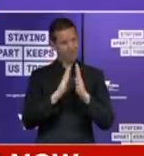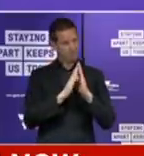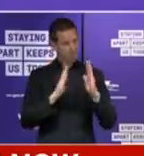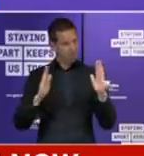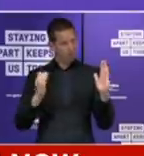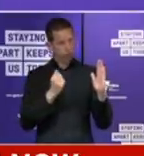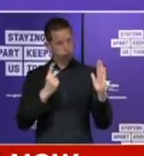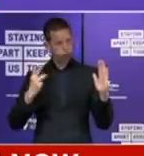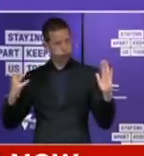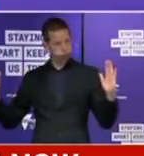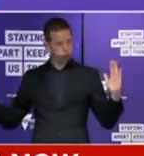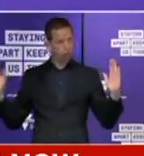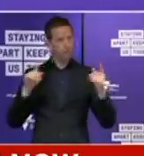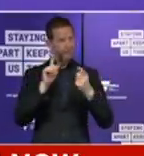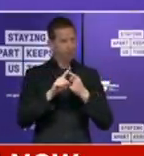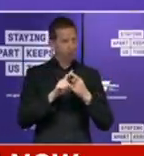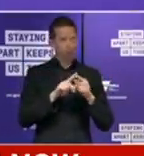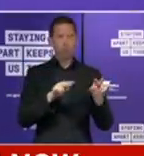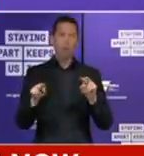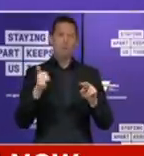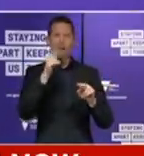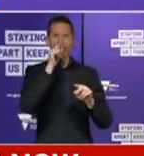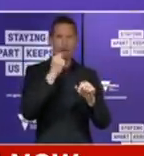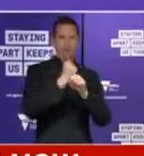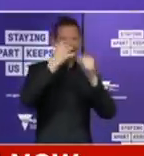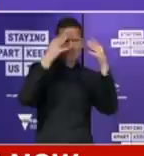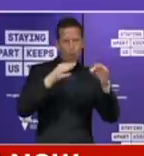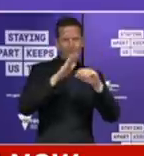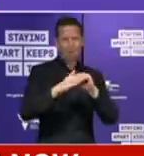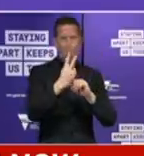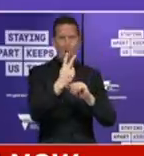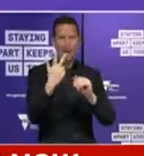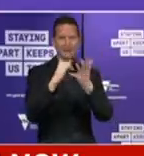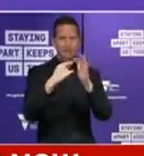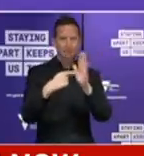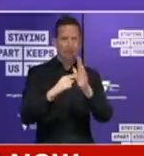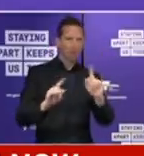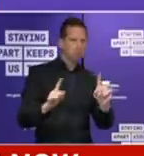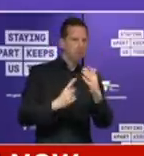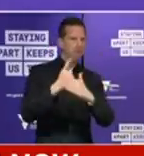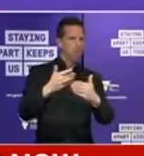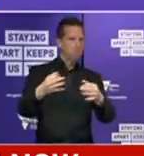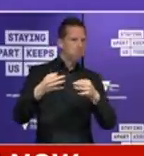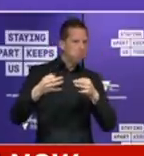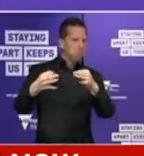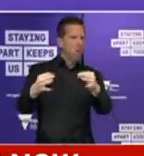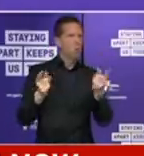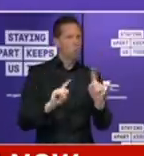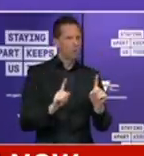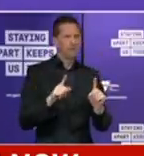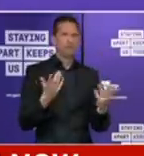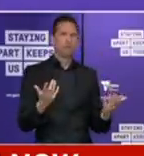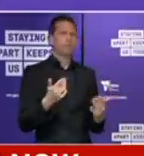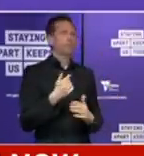period, then we'll be able to make that call. The other thing too, I think I went to this a bit yesterday. Case numbers matter,